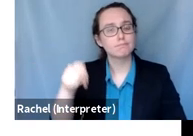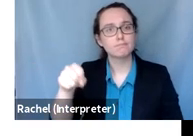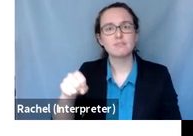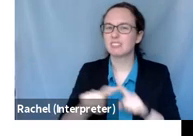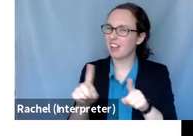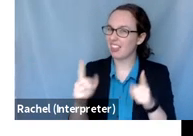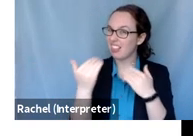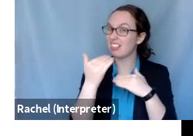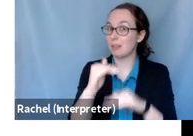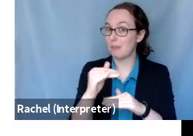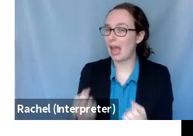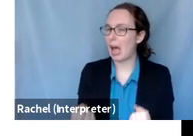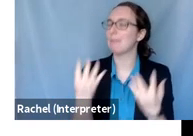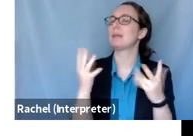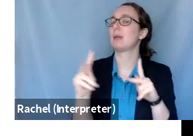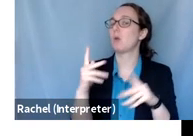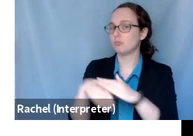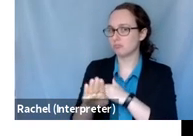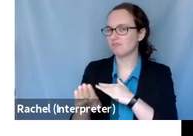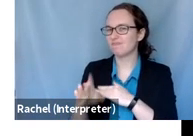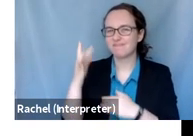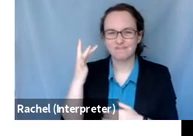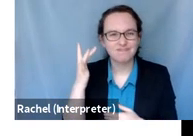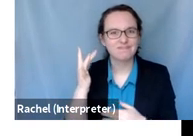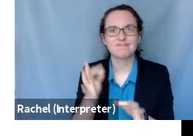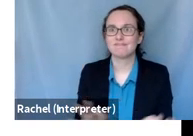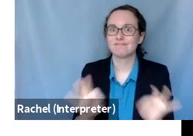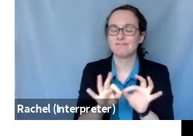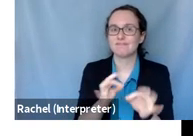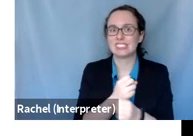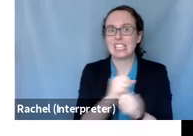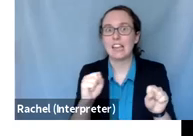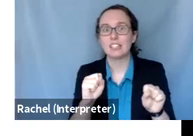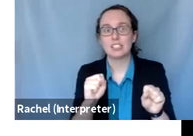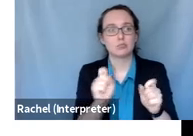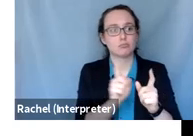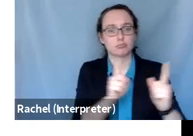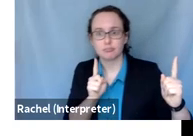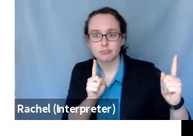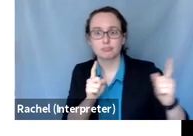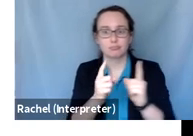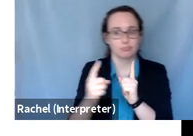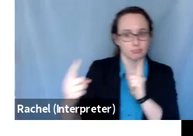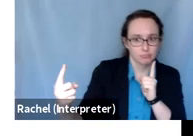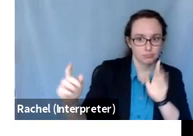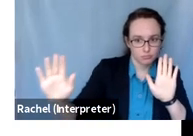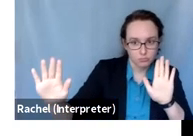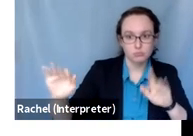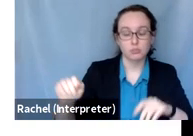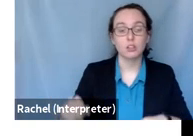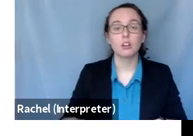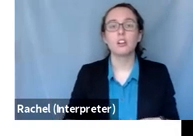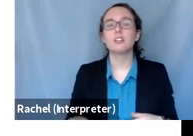to ensure safety and spatial awareness. So at any particular time, we'll have